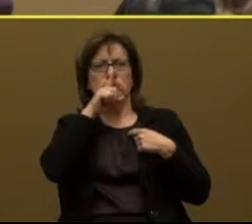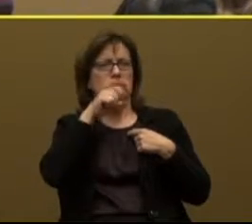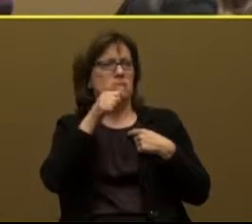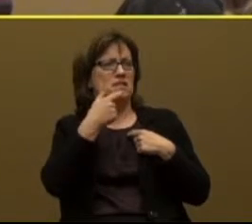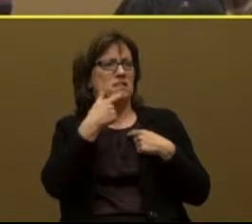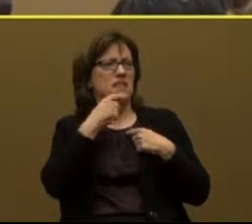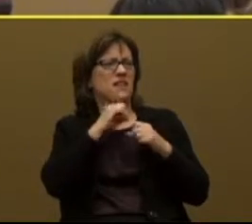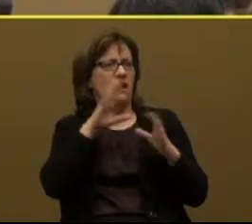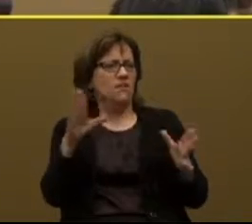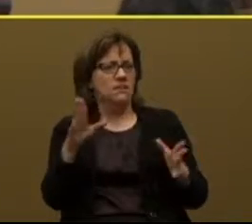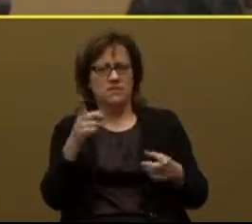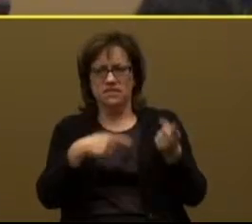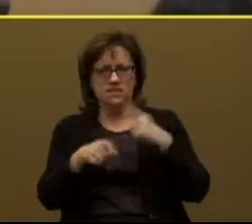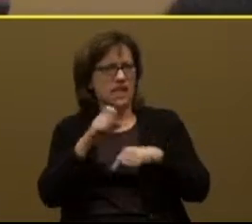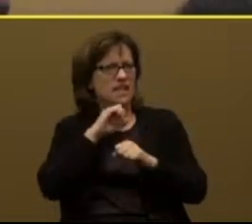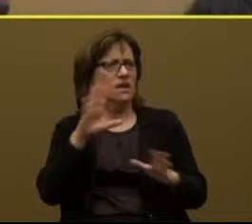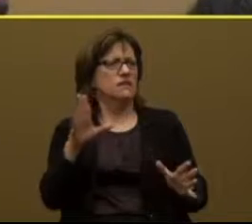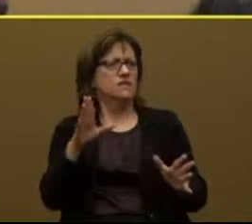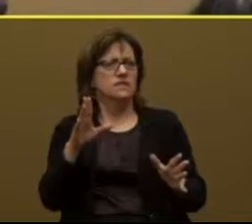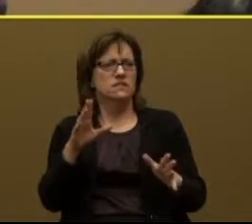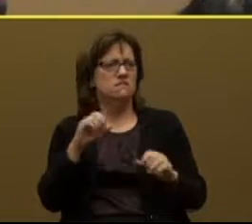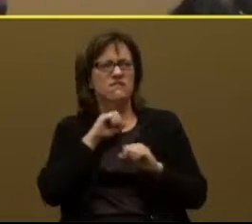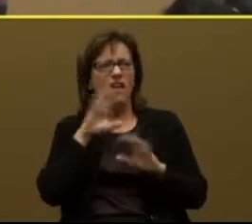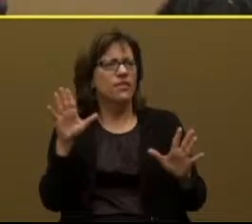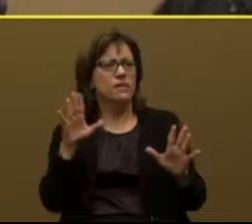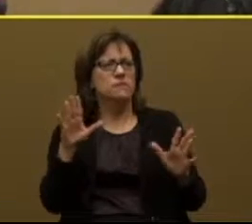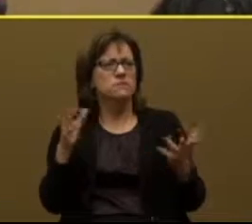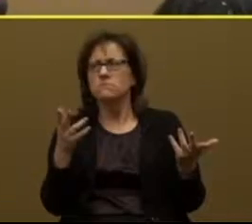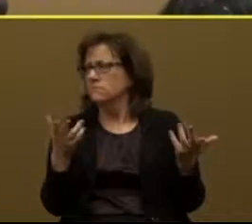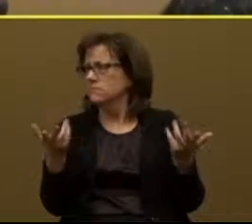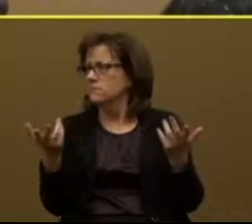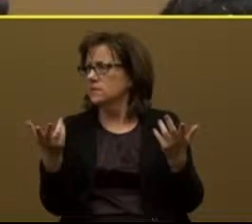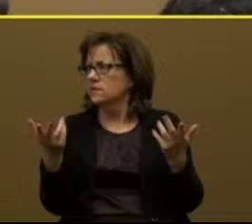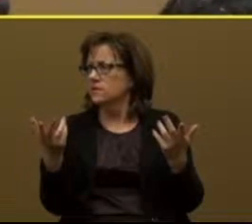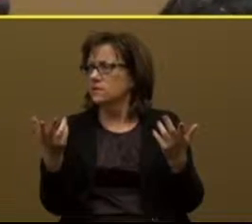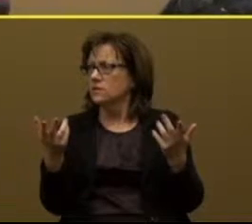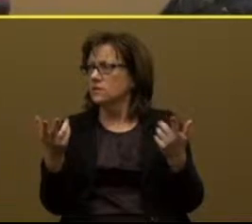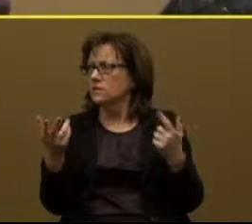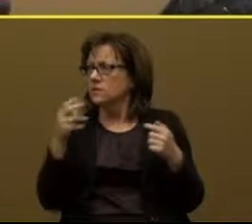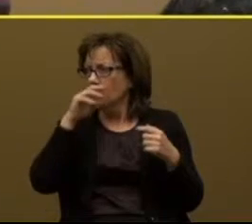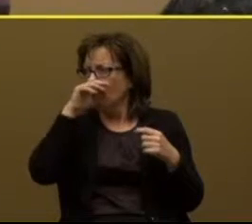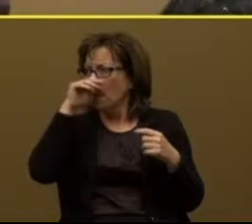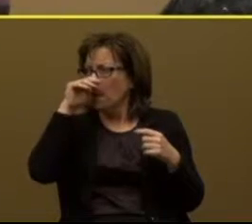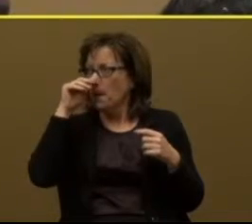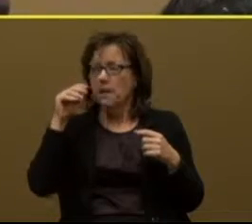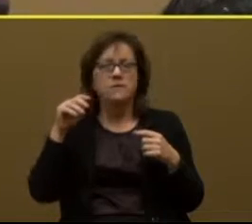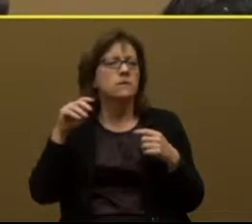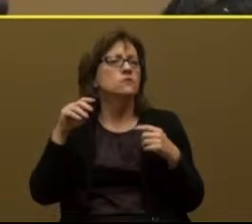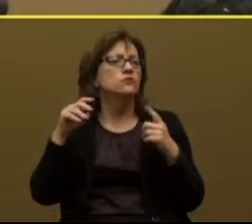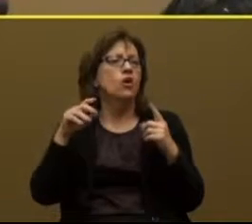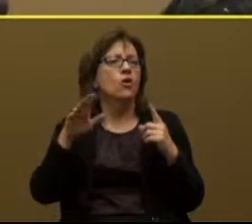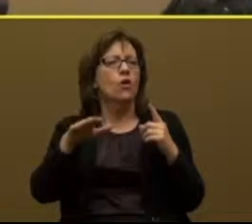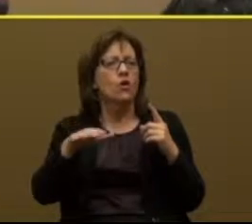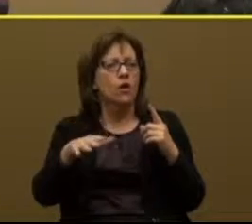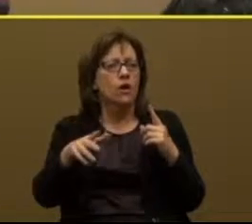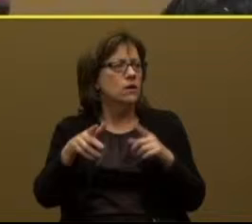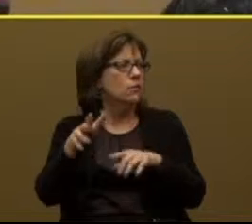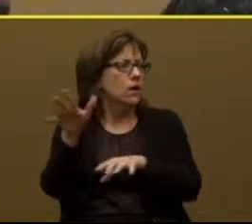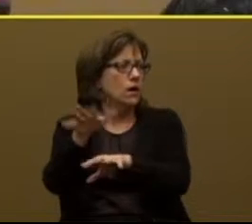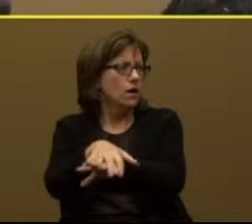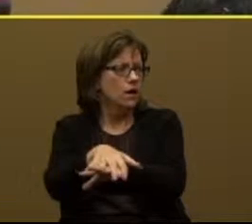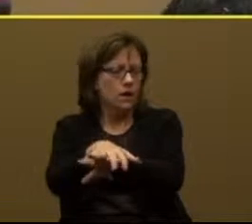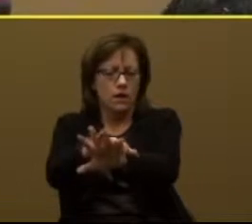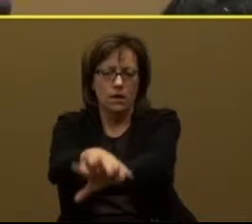she doesn't sign, she doesn't do anything, she just prompts Kristi to pick up the picture. I will